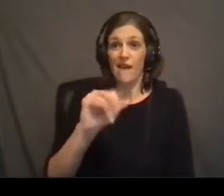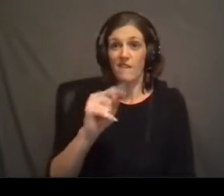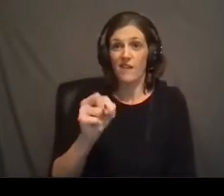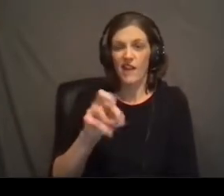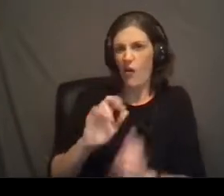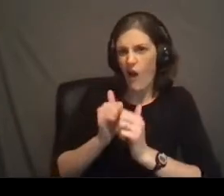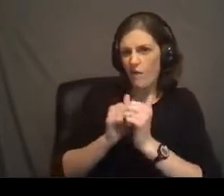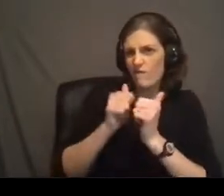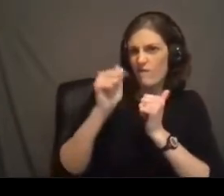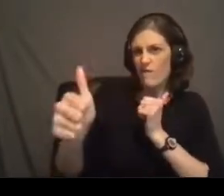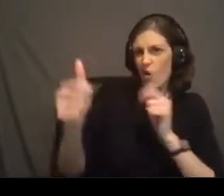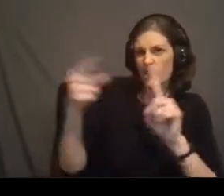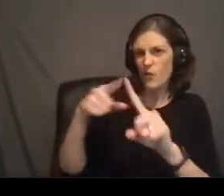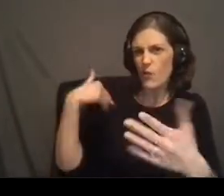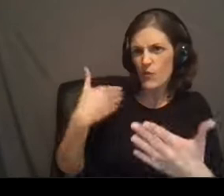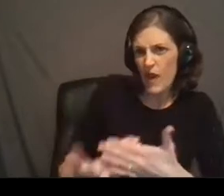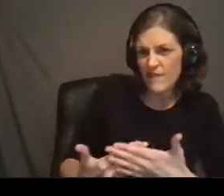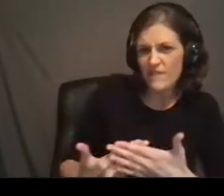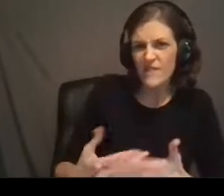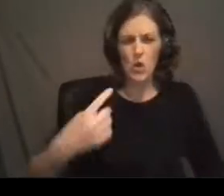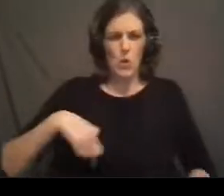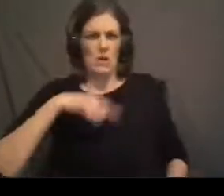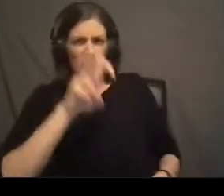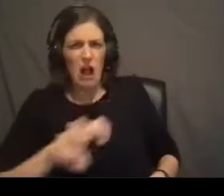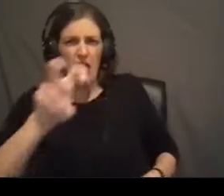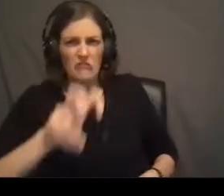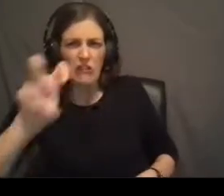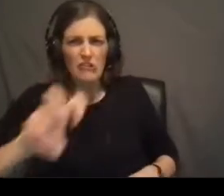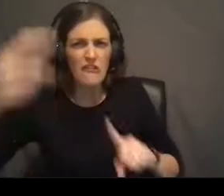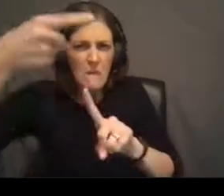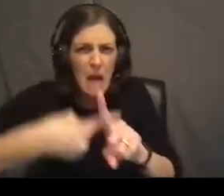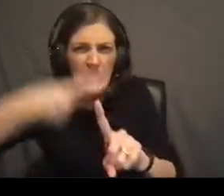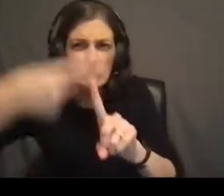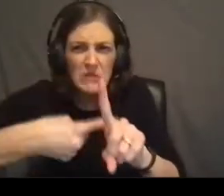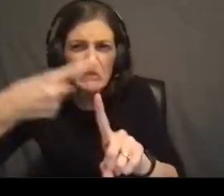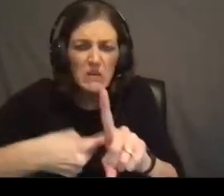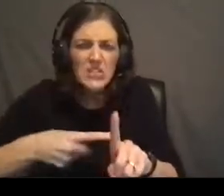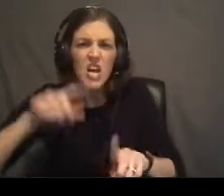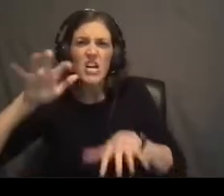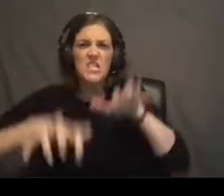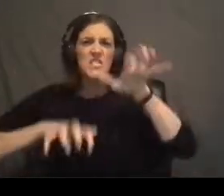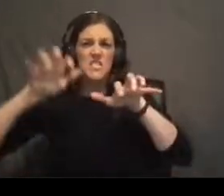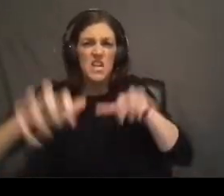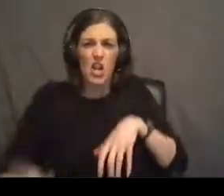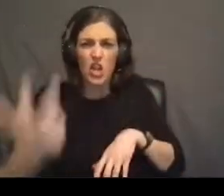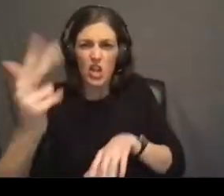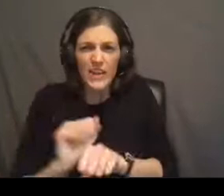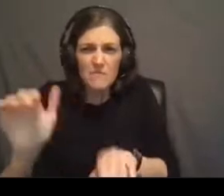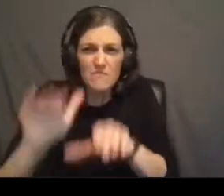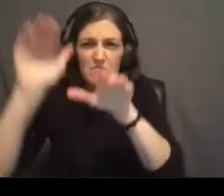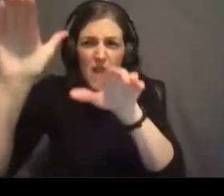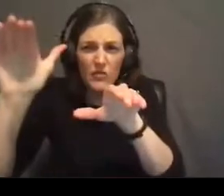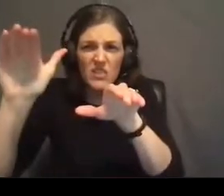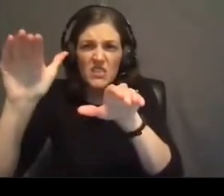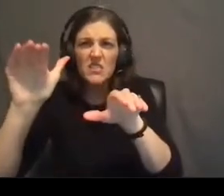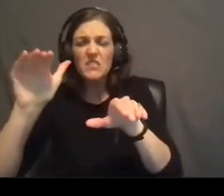From our destination. We've traveled for months, climbed through mountains, and trudged